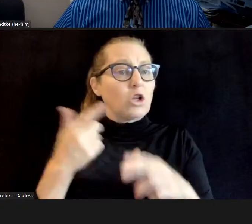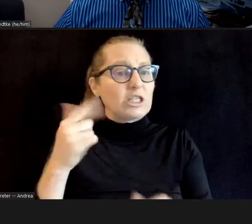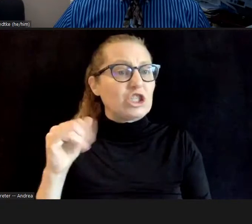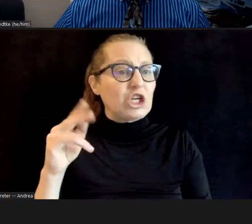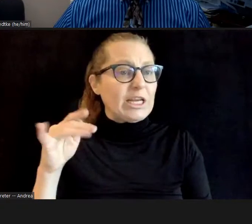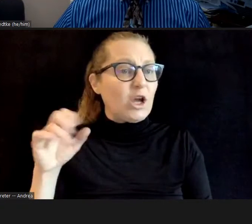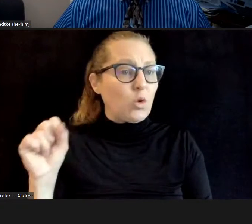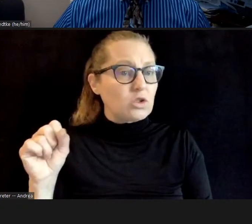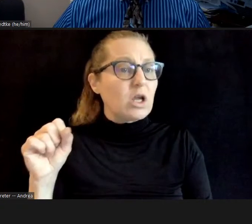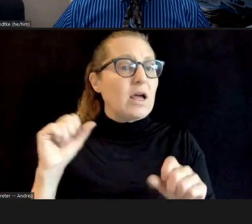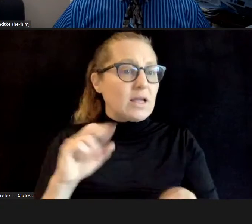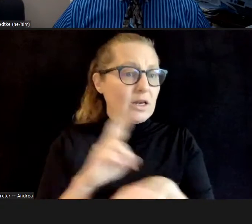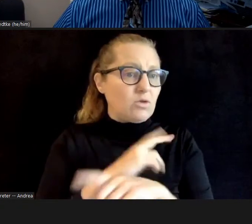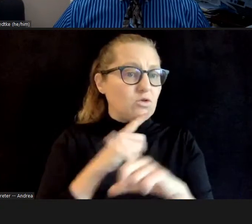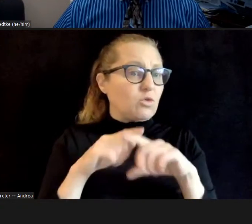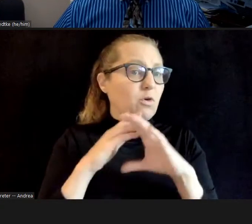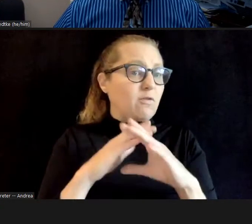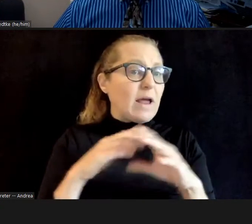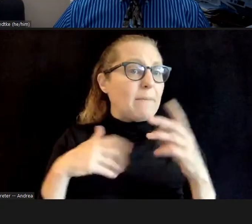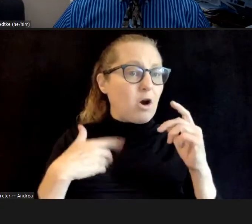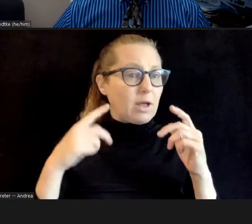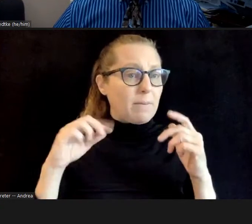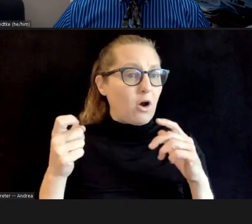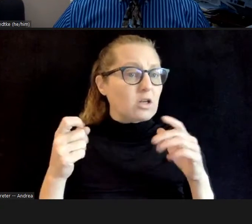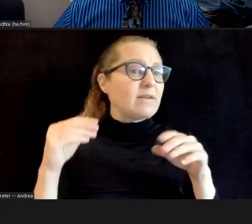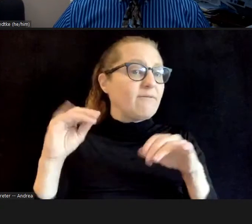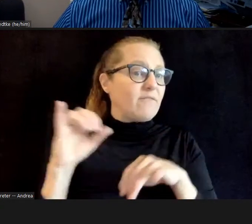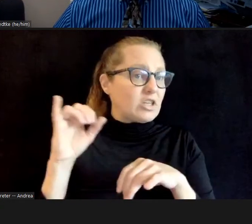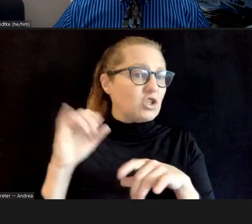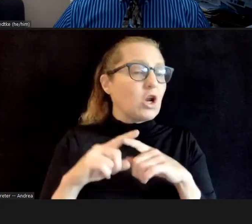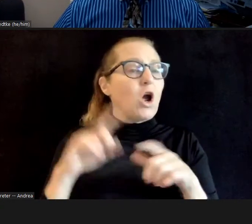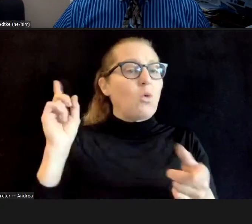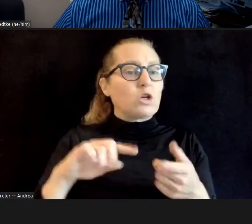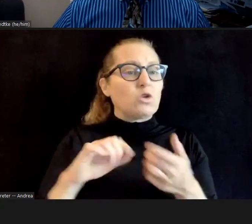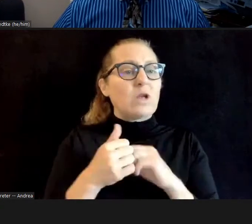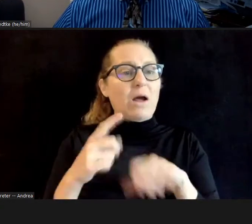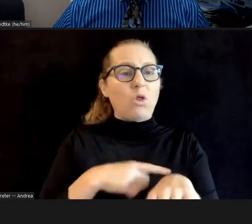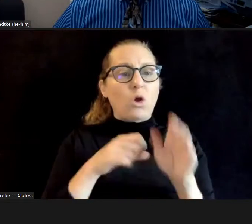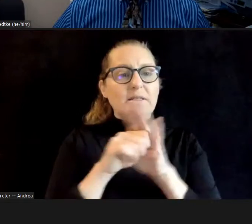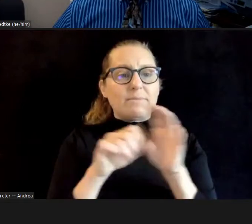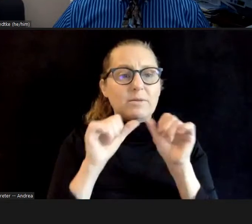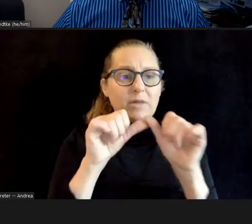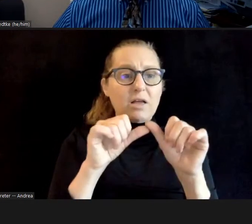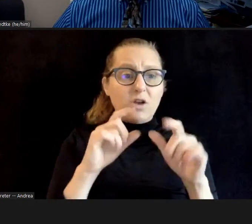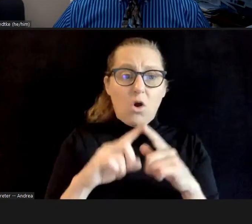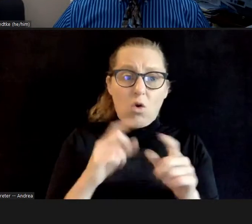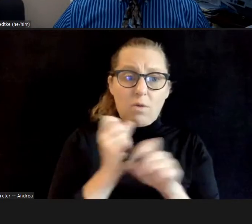can be used to prevent monkeypox infection, reduce how long symptoms last, or make them less severe.